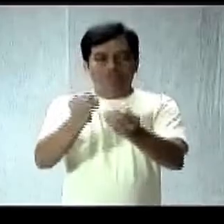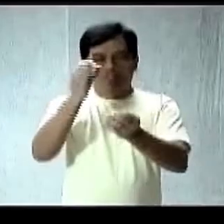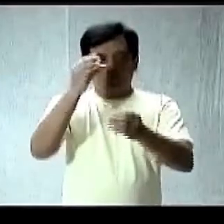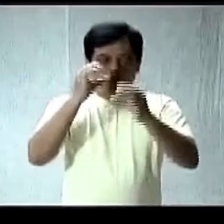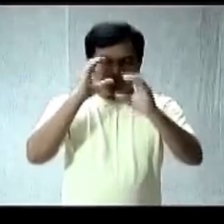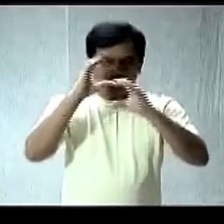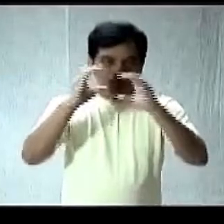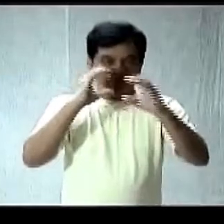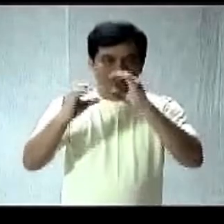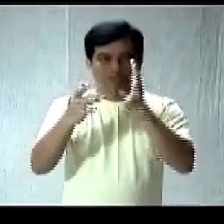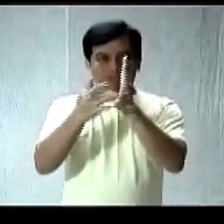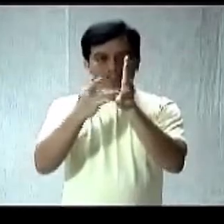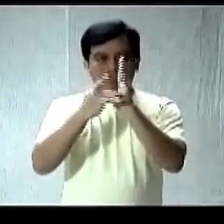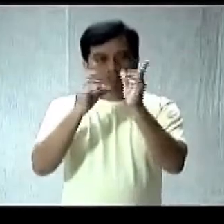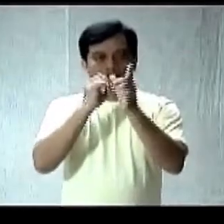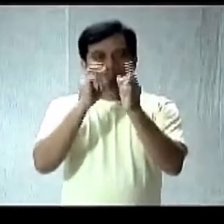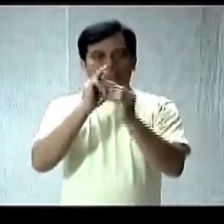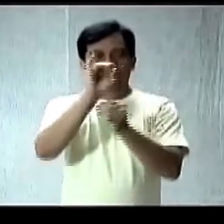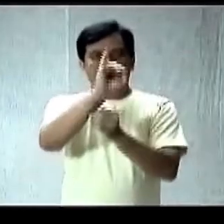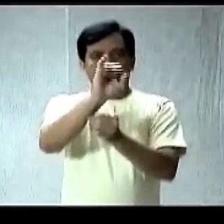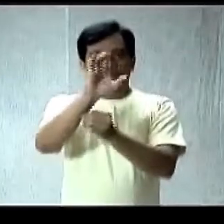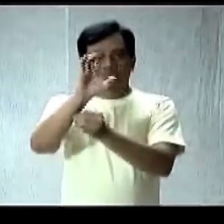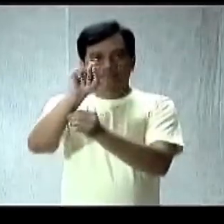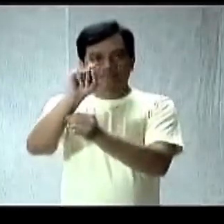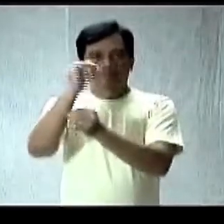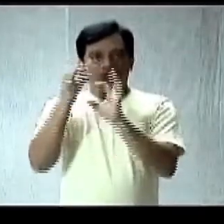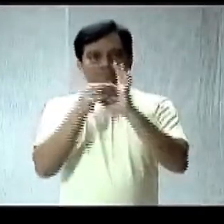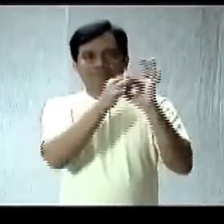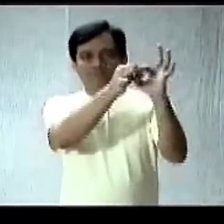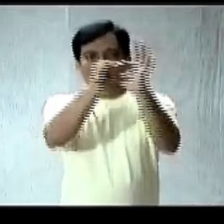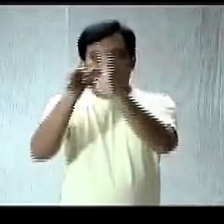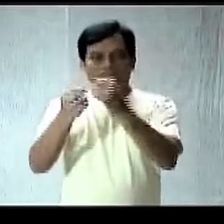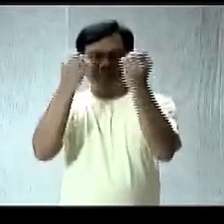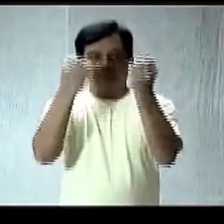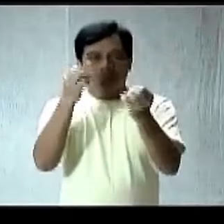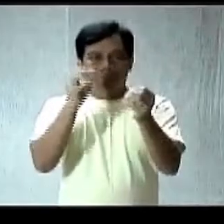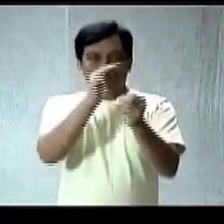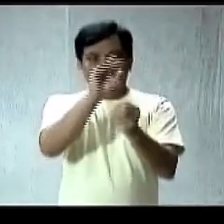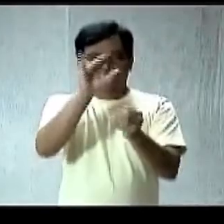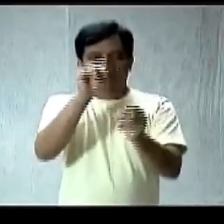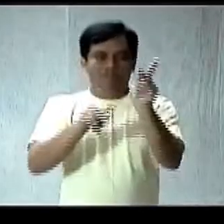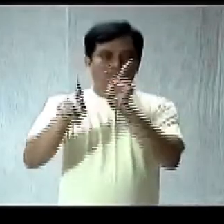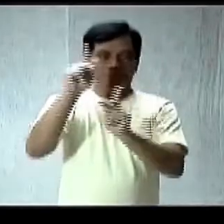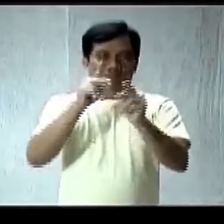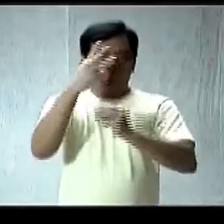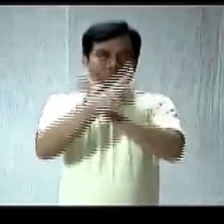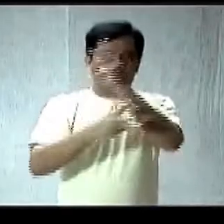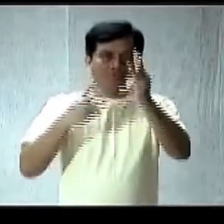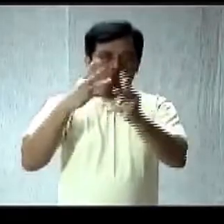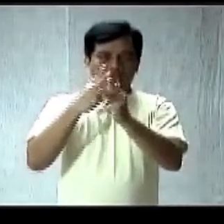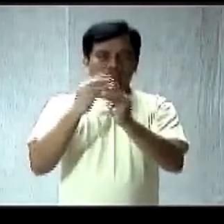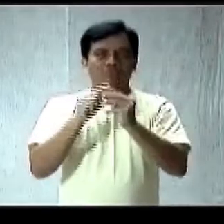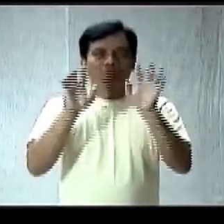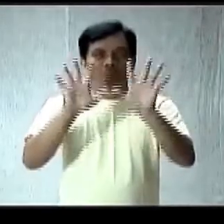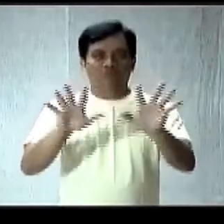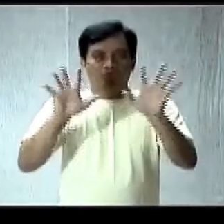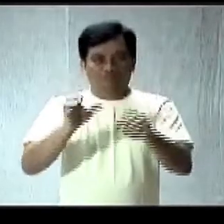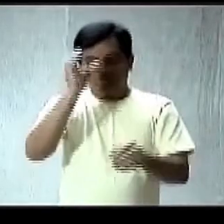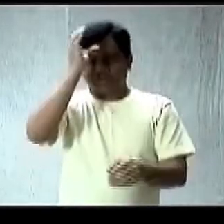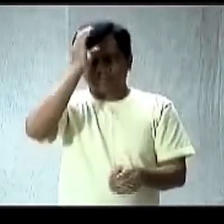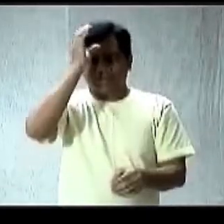Information and Communication Technologies, or ICT, has linked millions of people around the world through the wonder